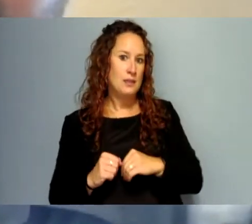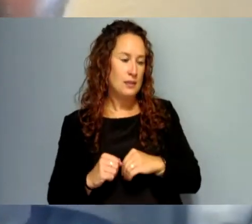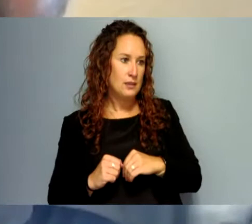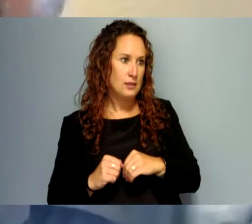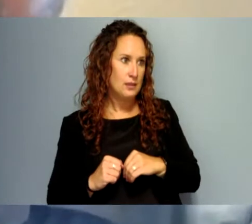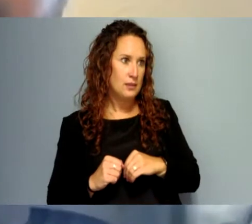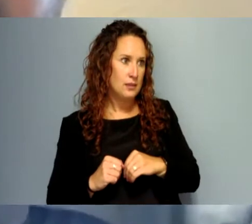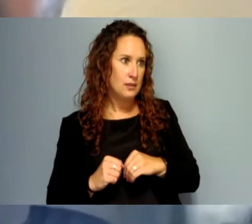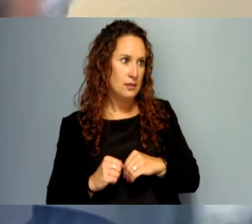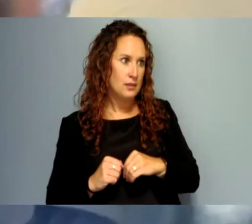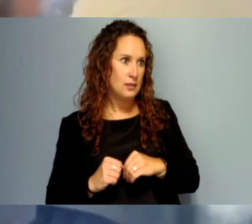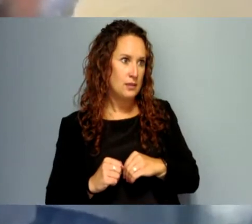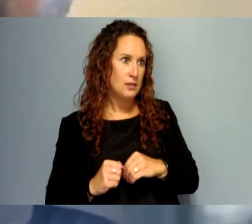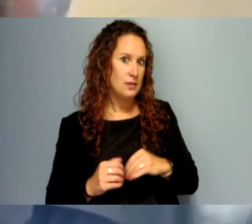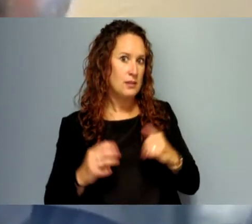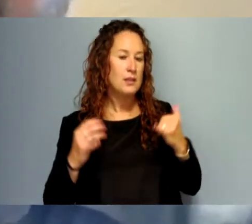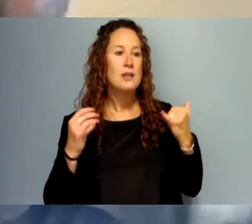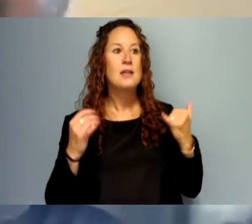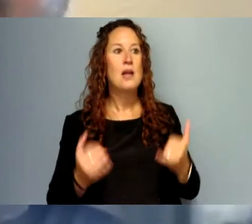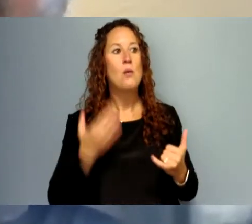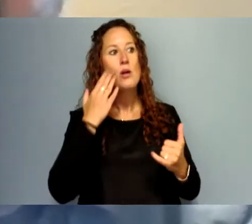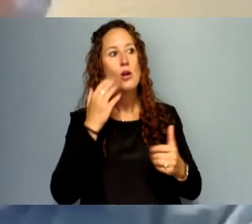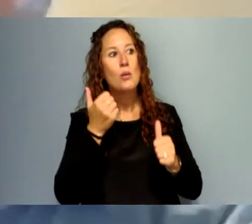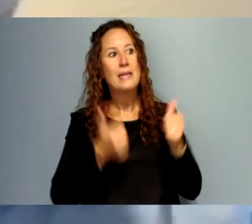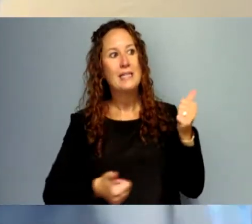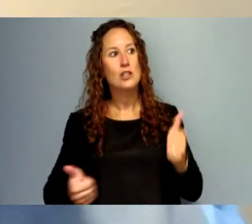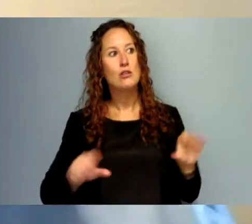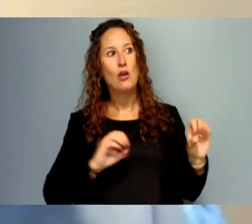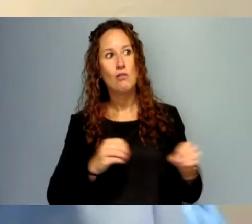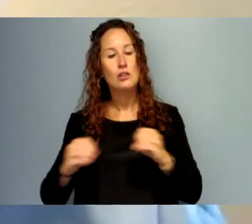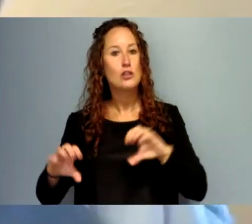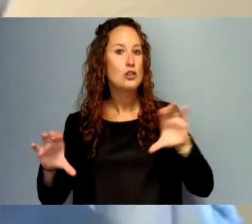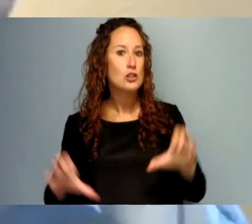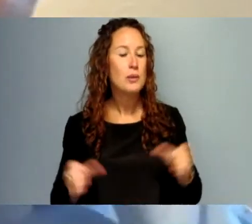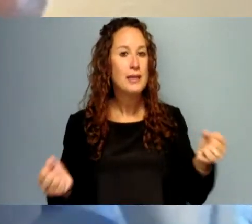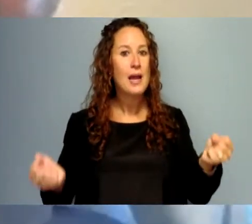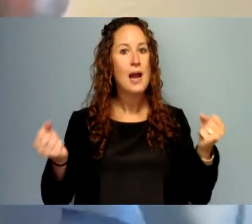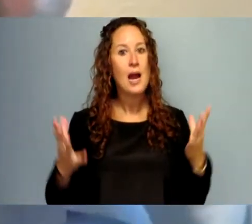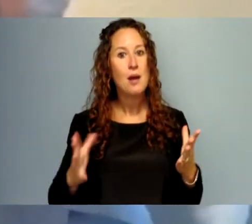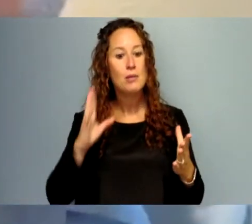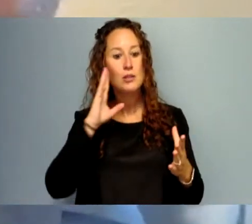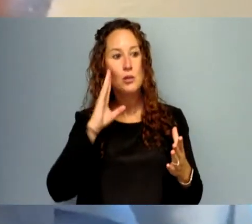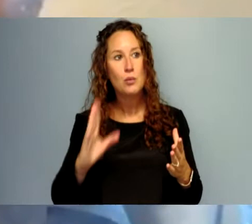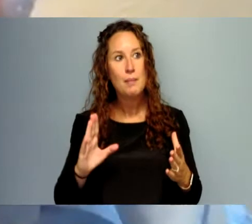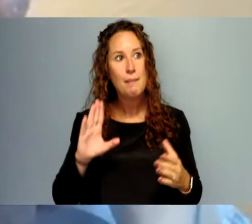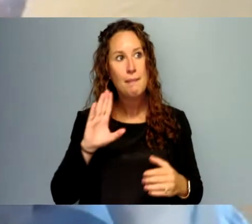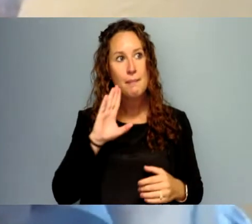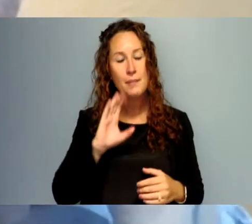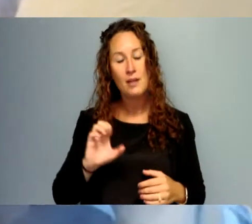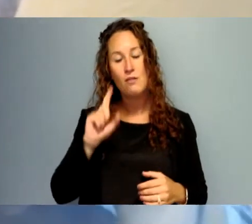know what the nature of the job was going to be and how much it was going to entail.